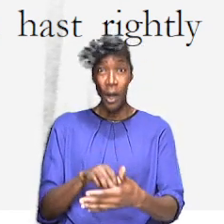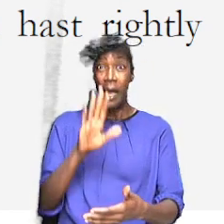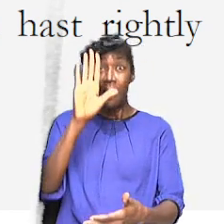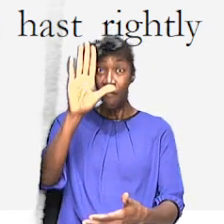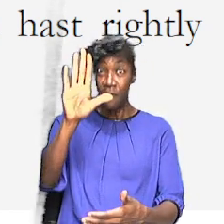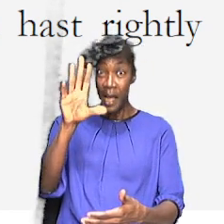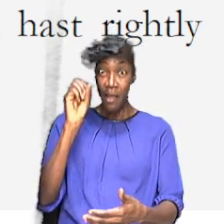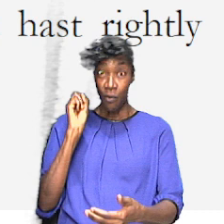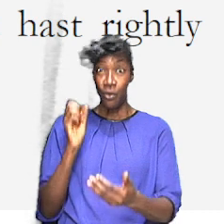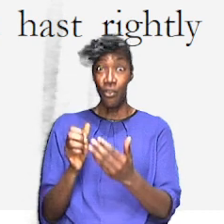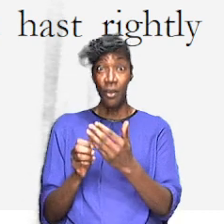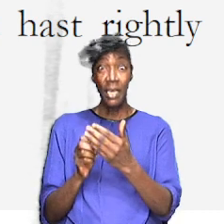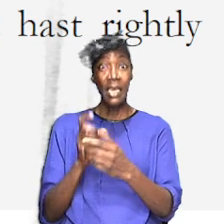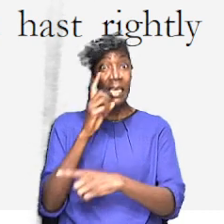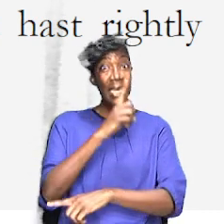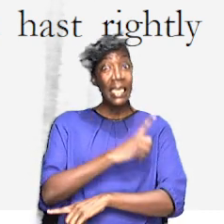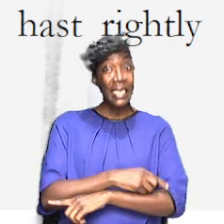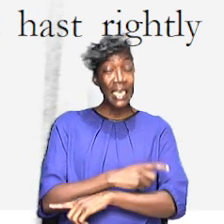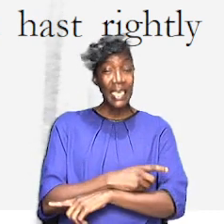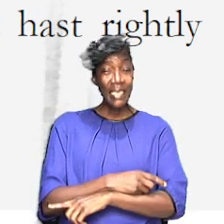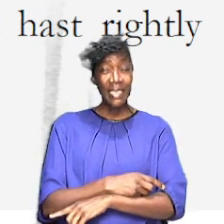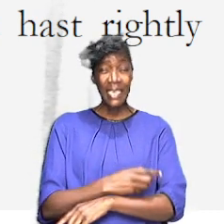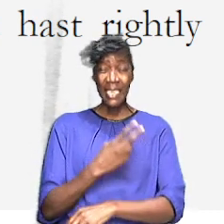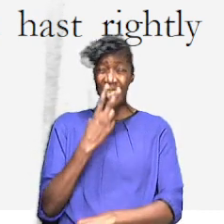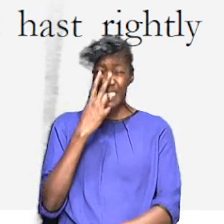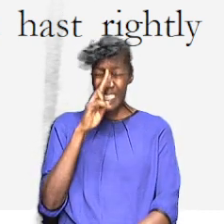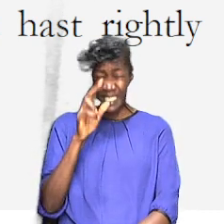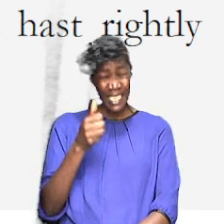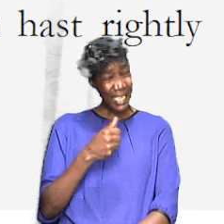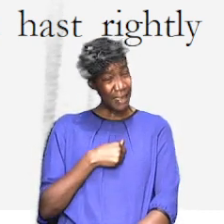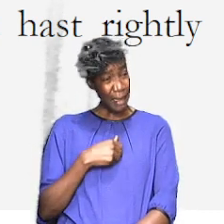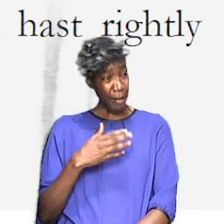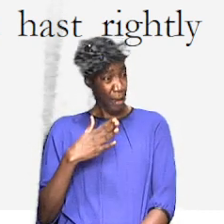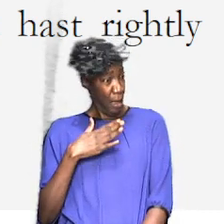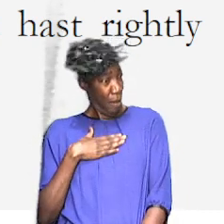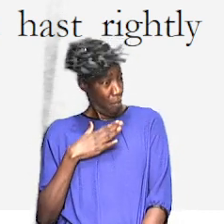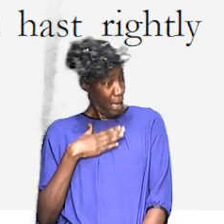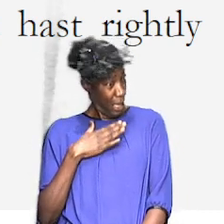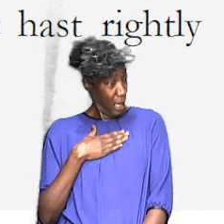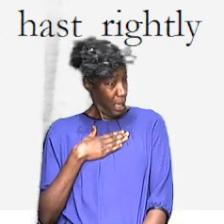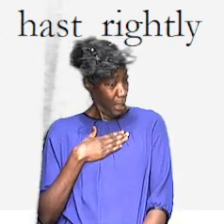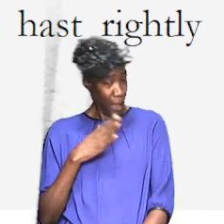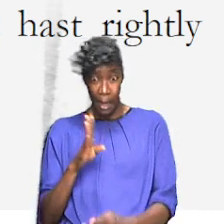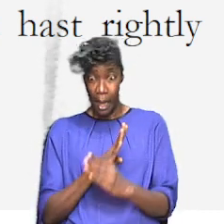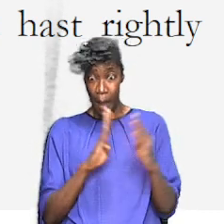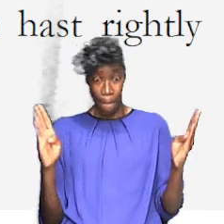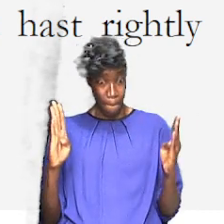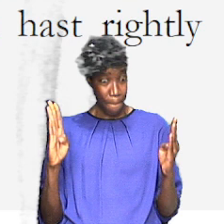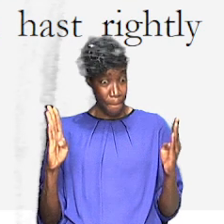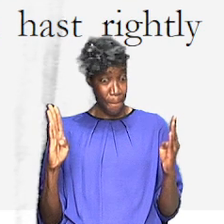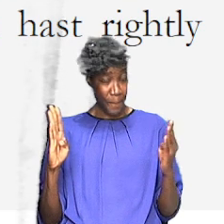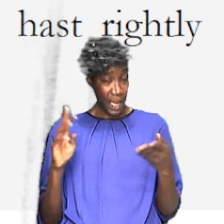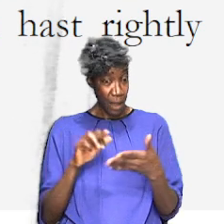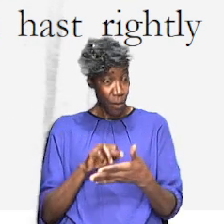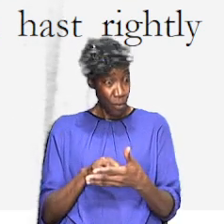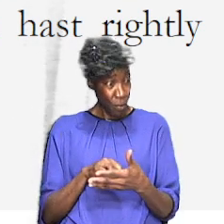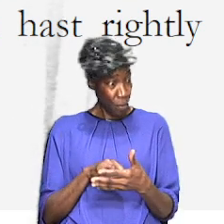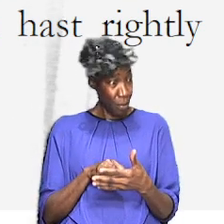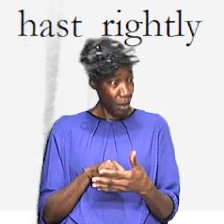500 days would have seen himself and said, my God, because it's like a big debt. And the debtor